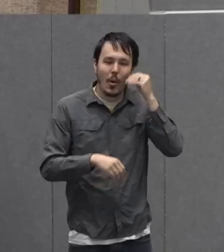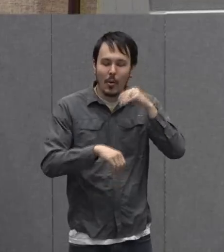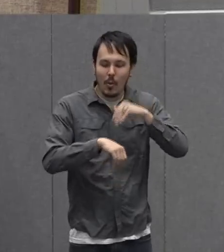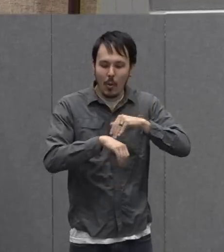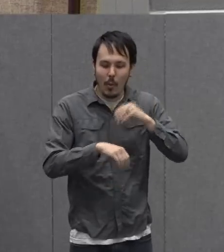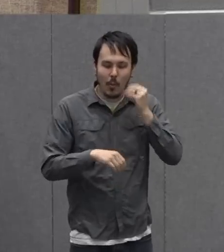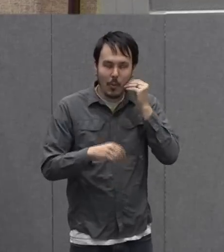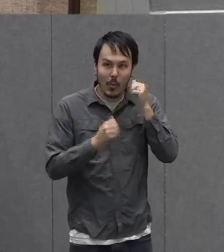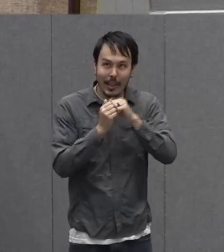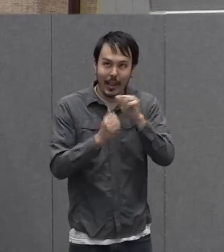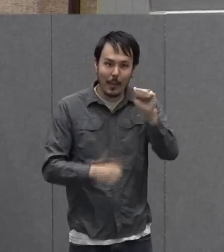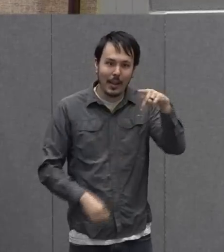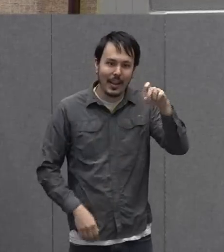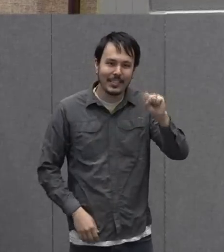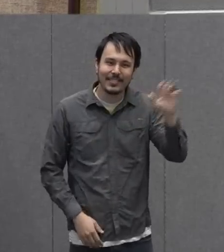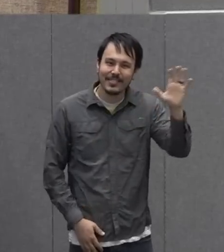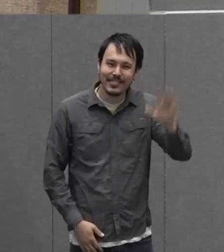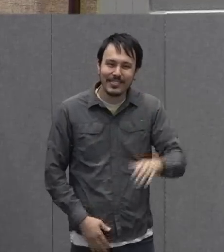APS.